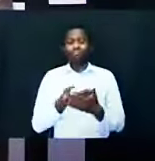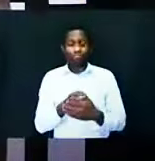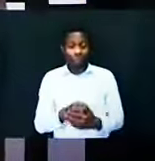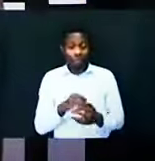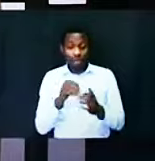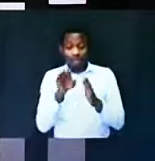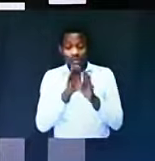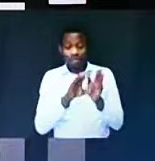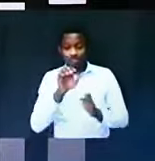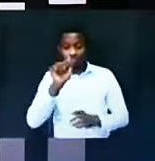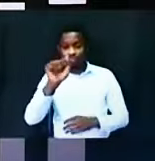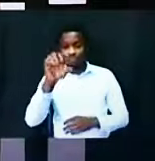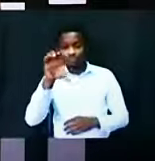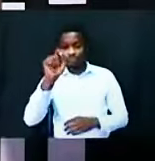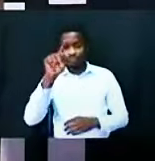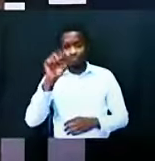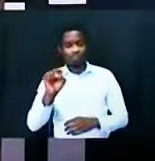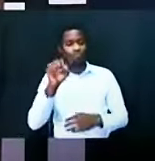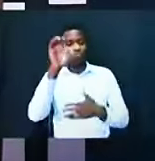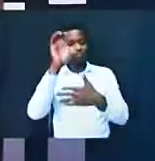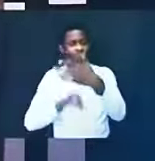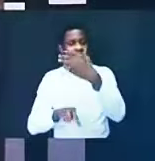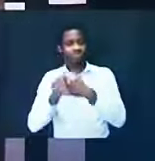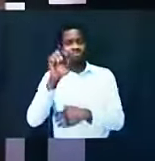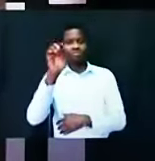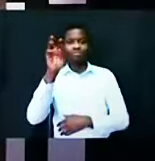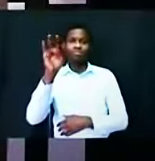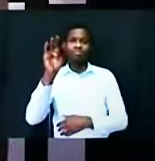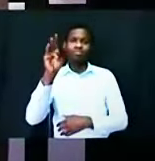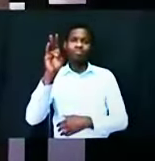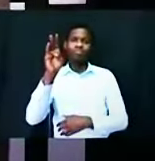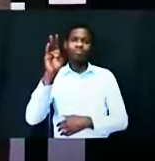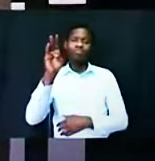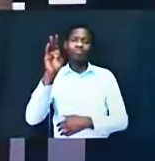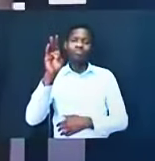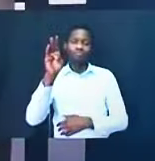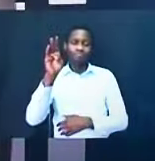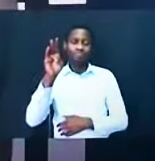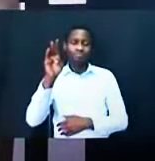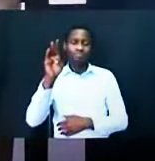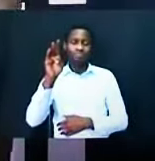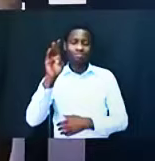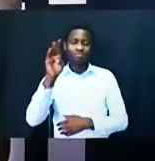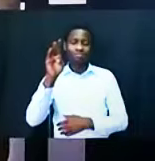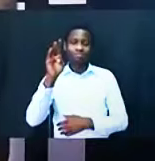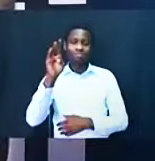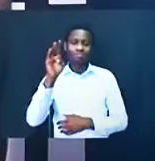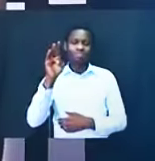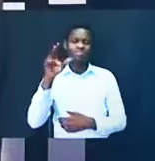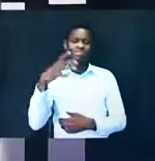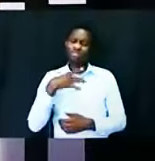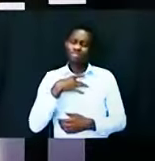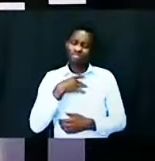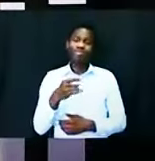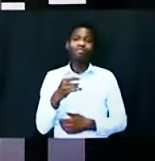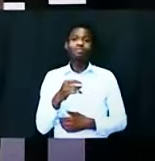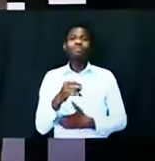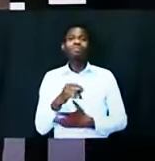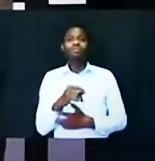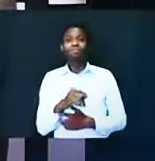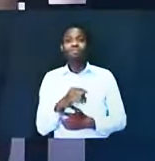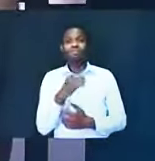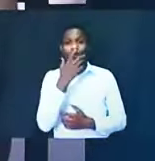ma fo nyuma ti do nso. Now this one of the chapters that I really like. Where you crata farm it up paper. When I want